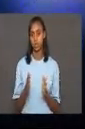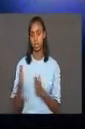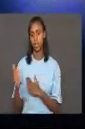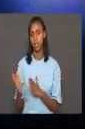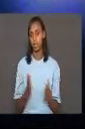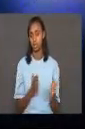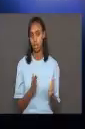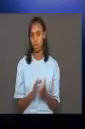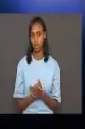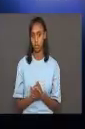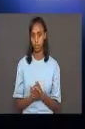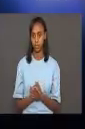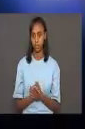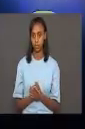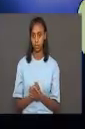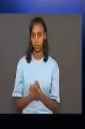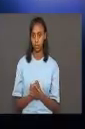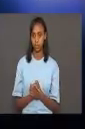Students, let's get ready.